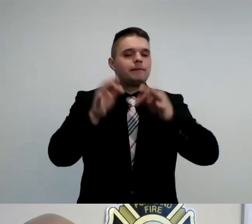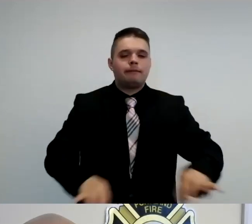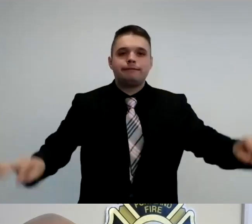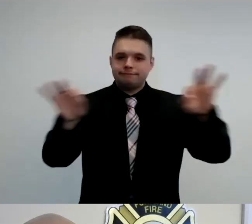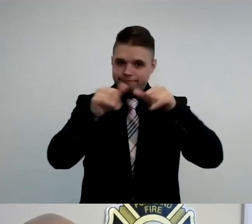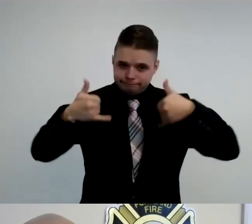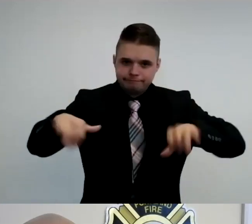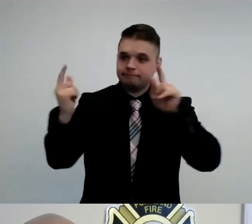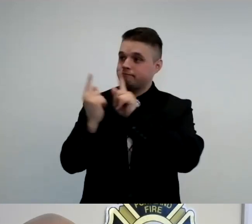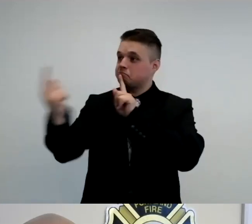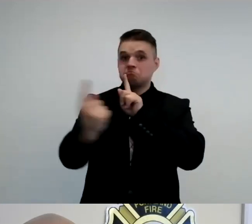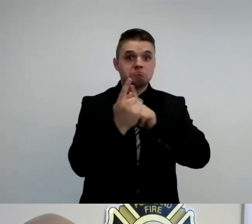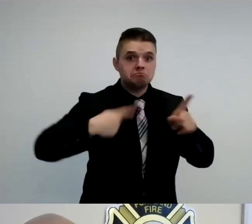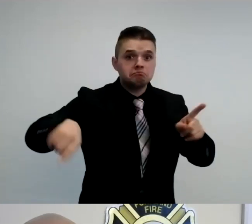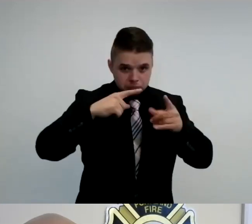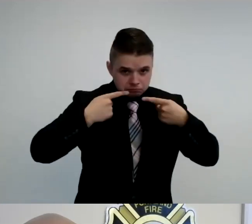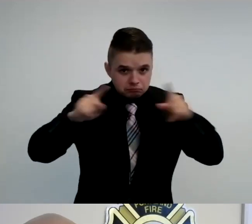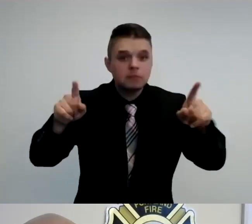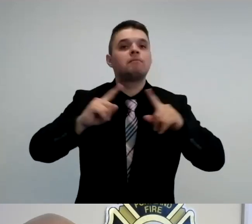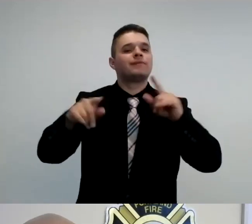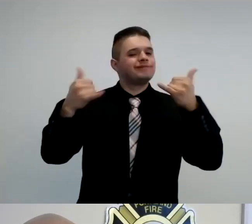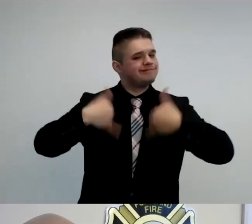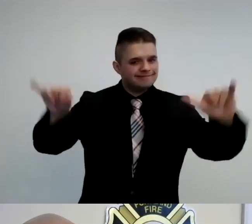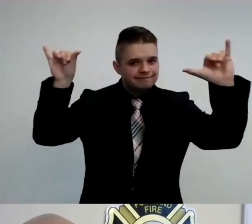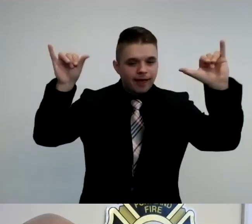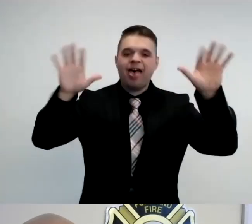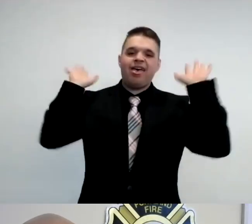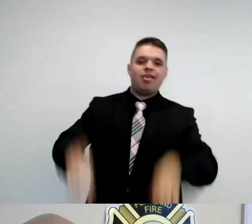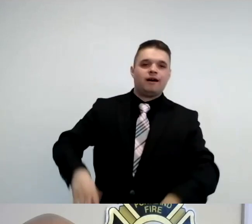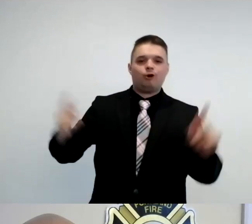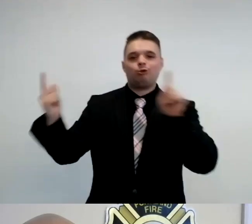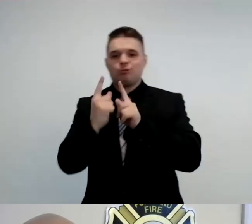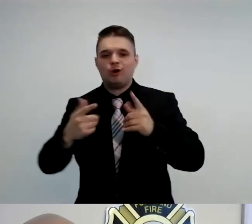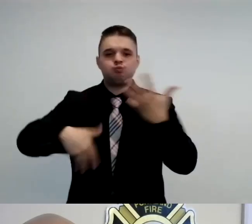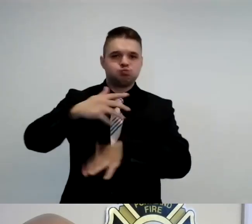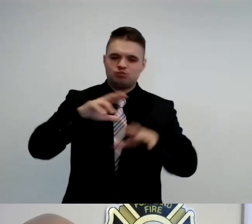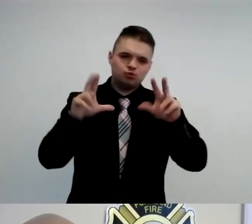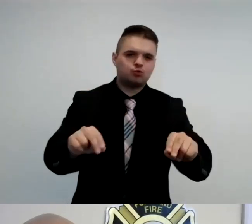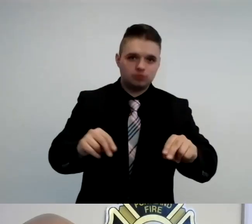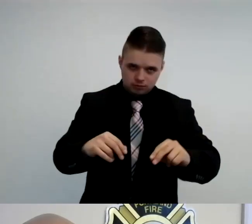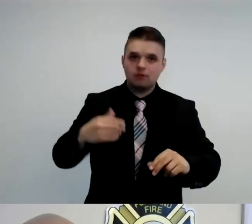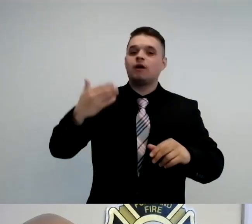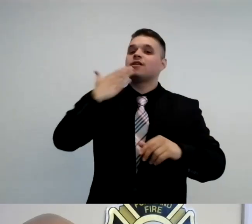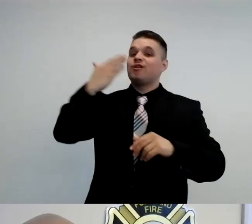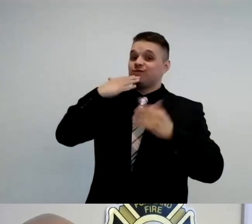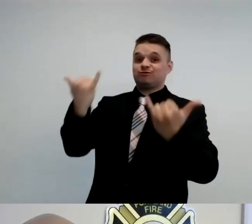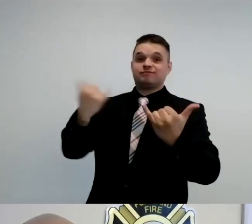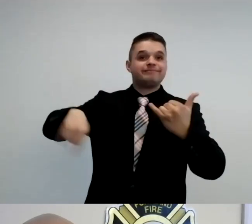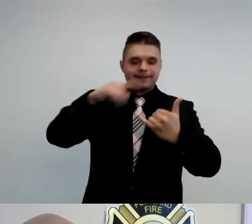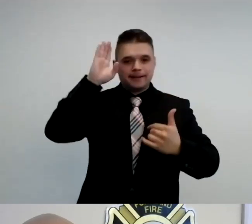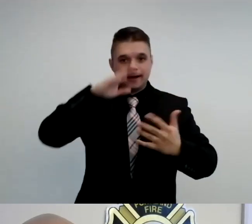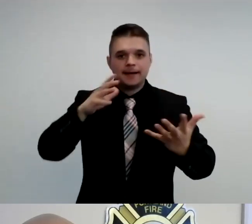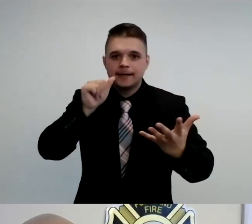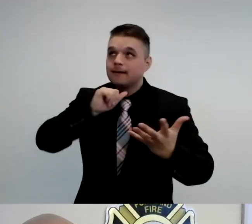people to continue their efforts. We are doing well. The sun is out. And I certainly recognize